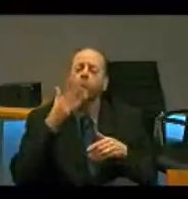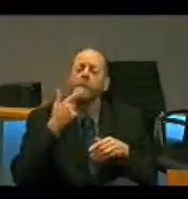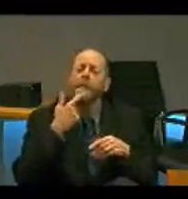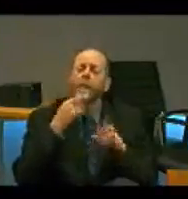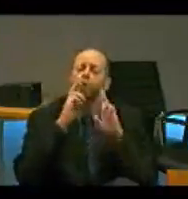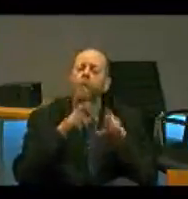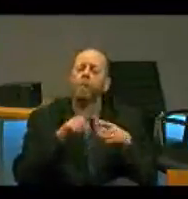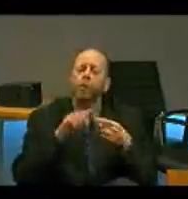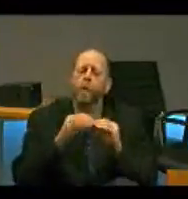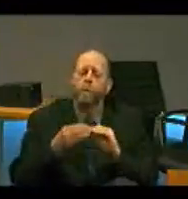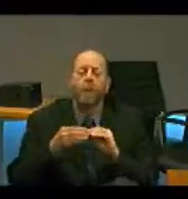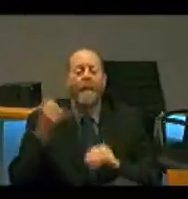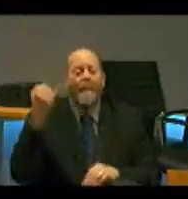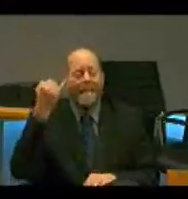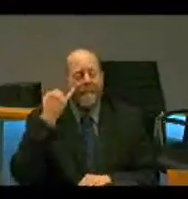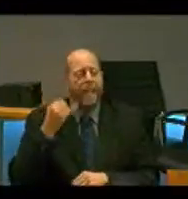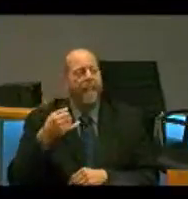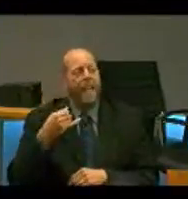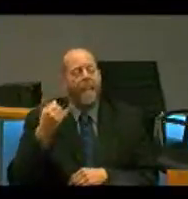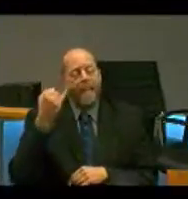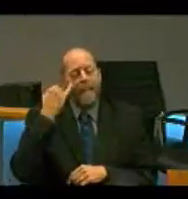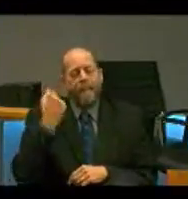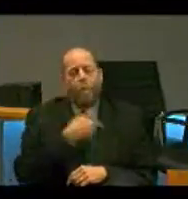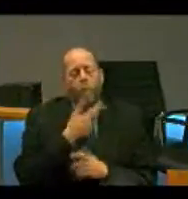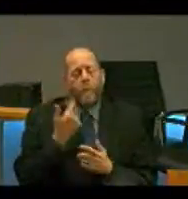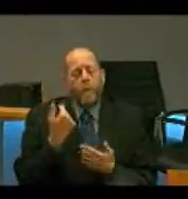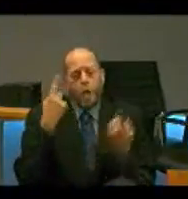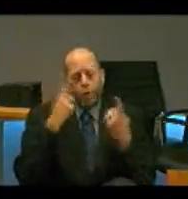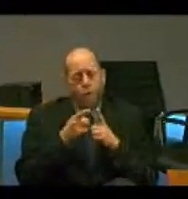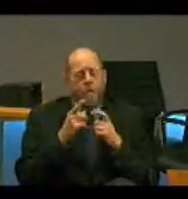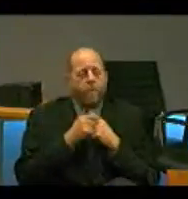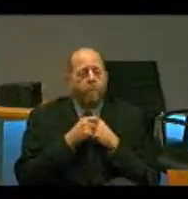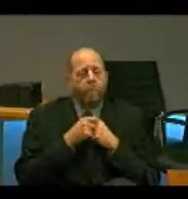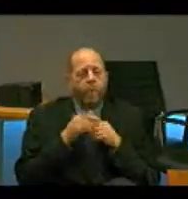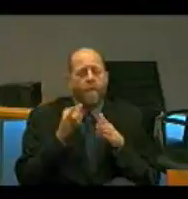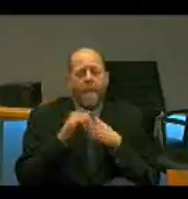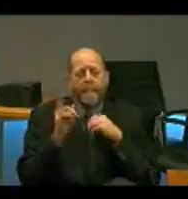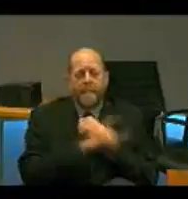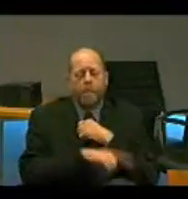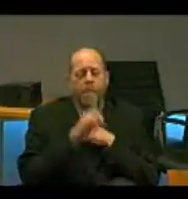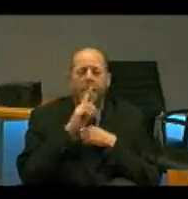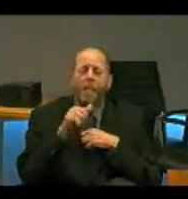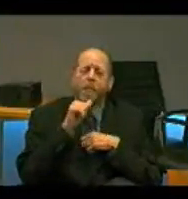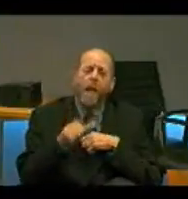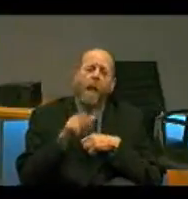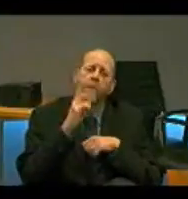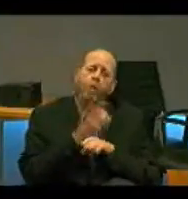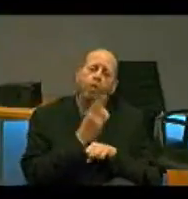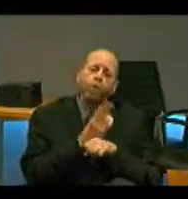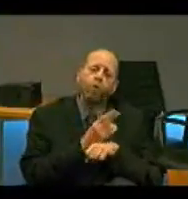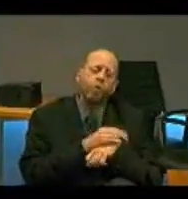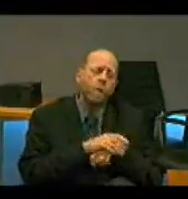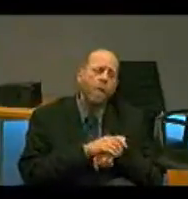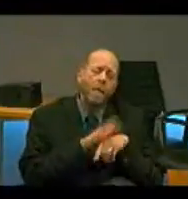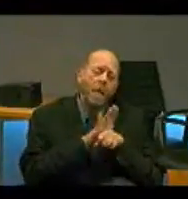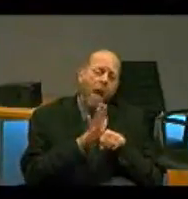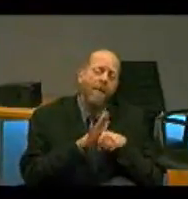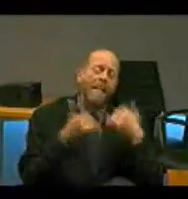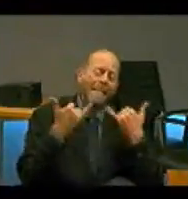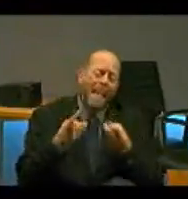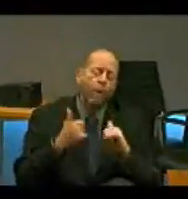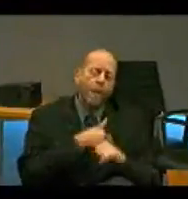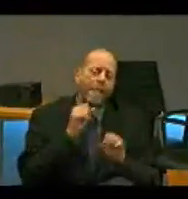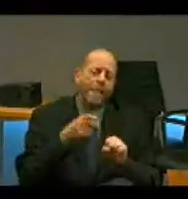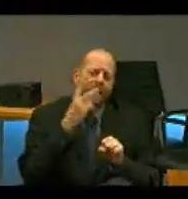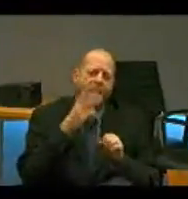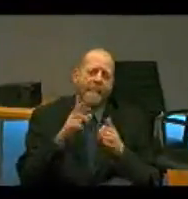the numbers, if we agree that discipline is actually not being used enough, and yet we can see